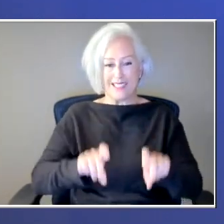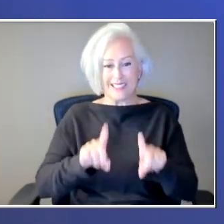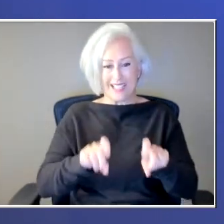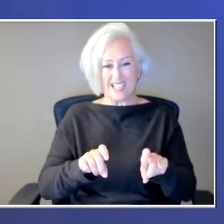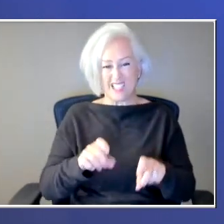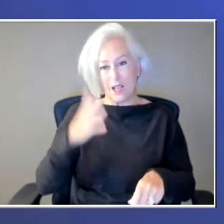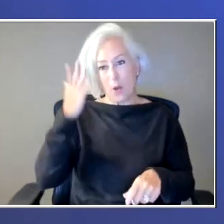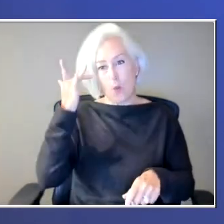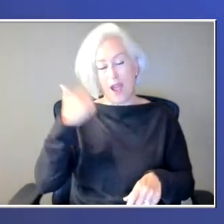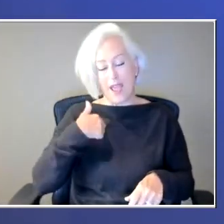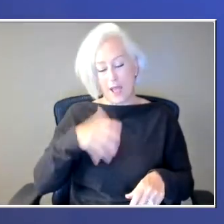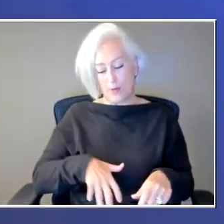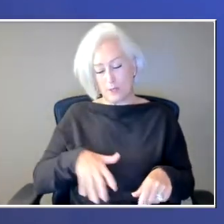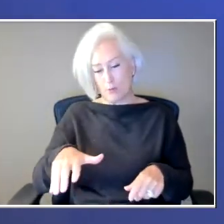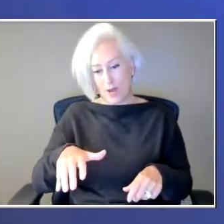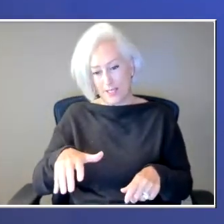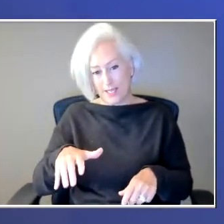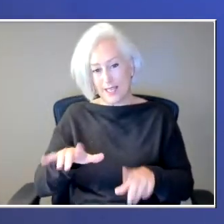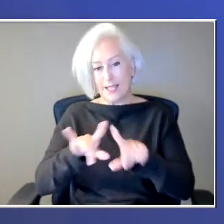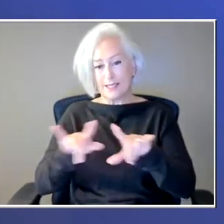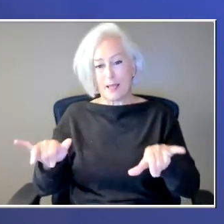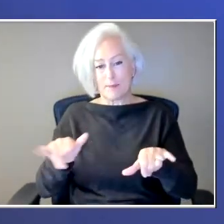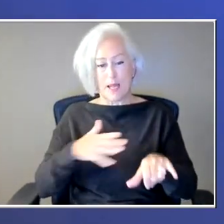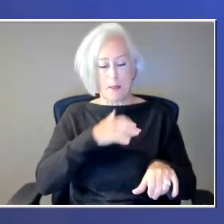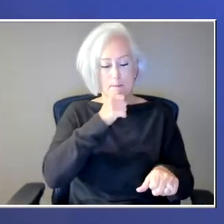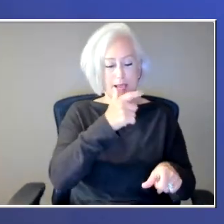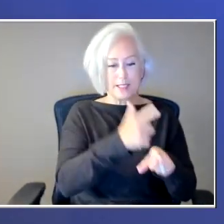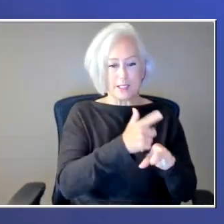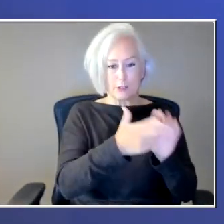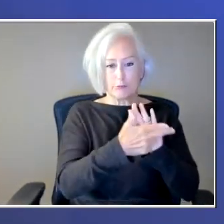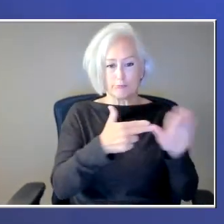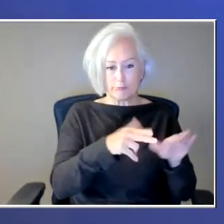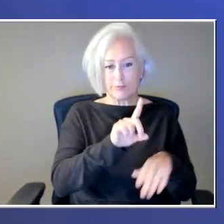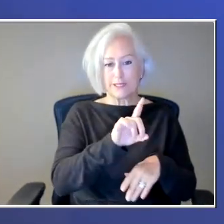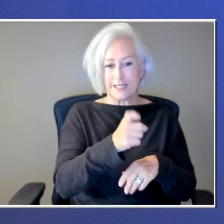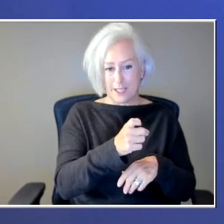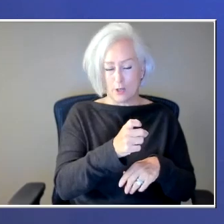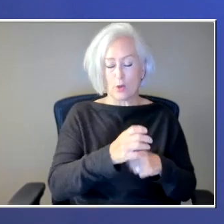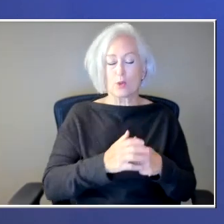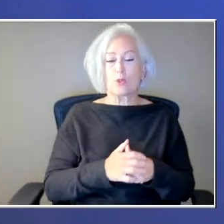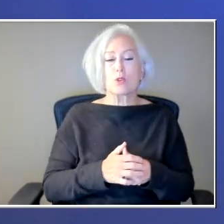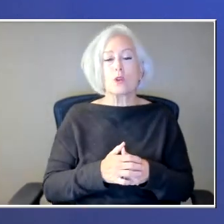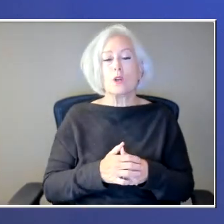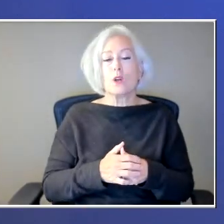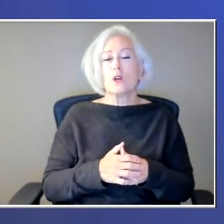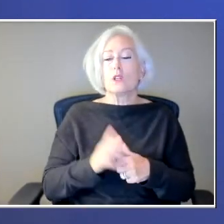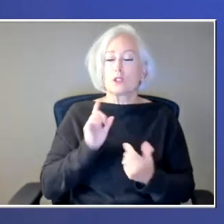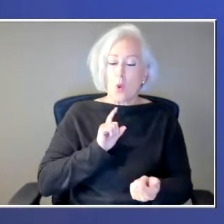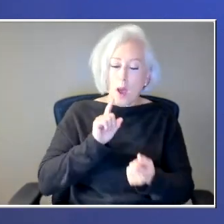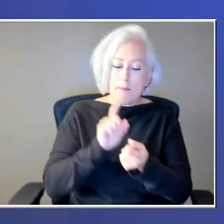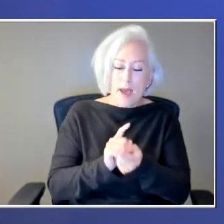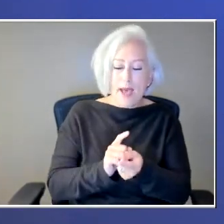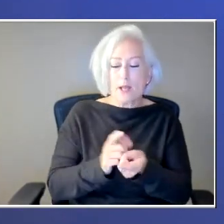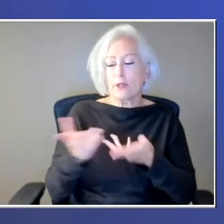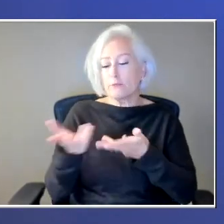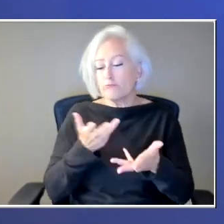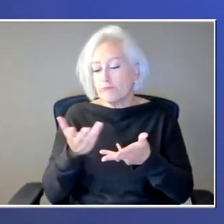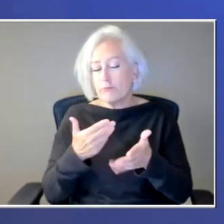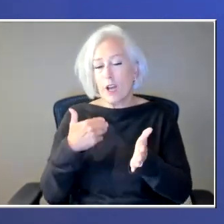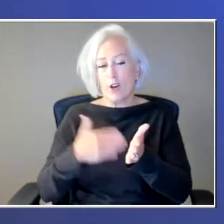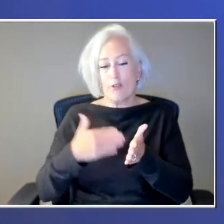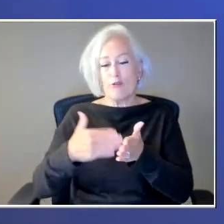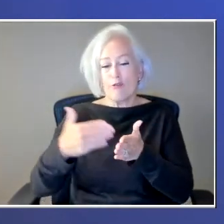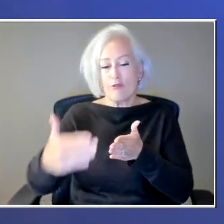that my sister was diagnosed and was tested. So I'd actually met with her and had a couple of conversations with her prior to